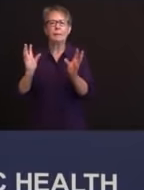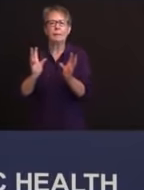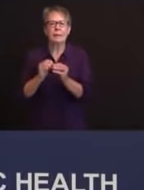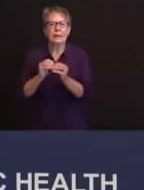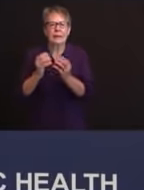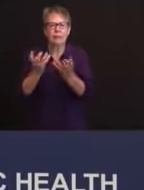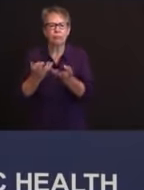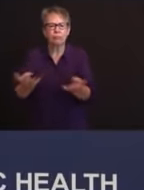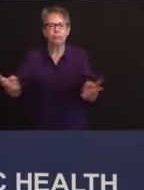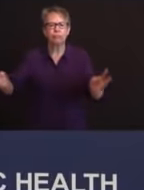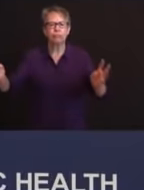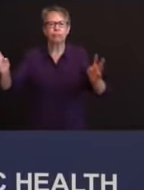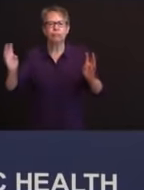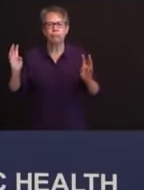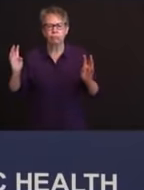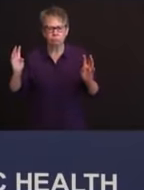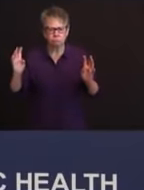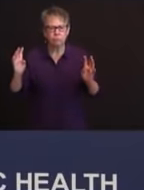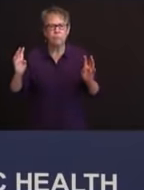gathering transmissions.